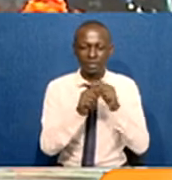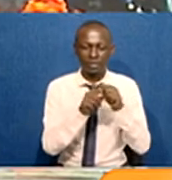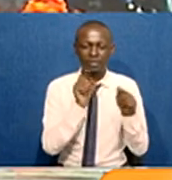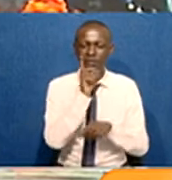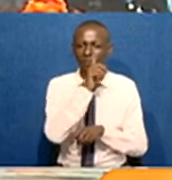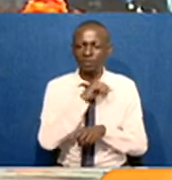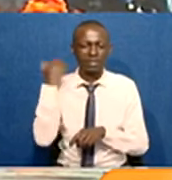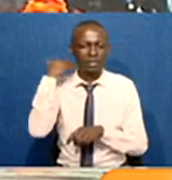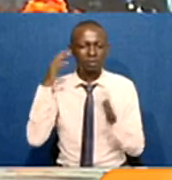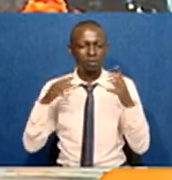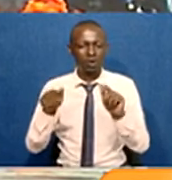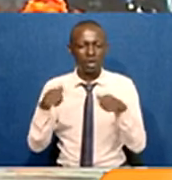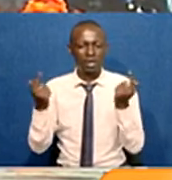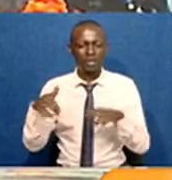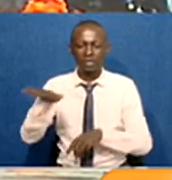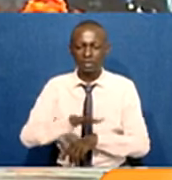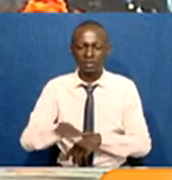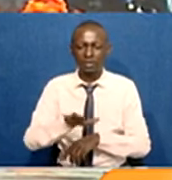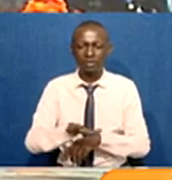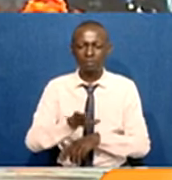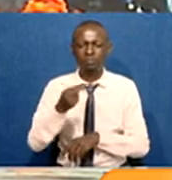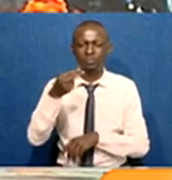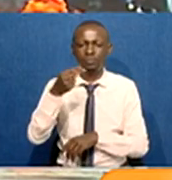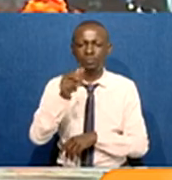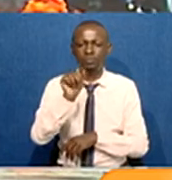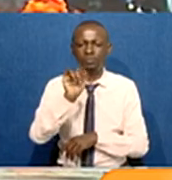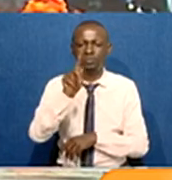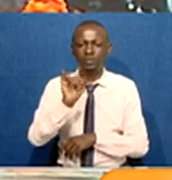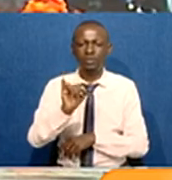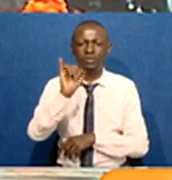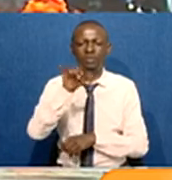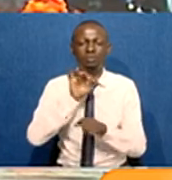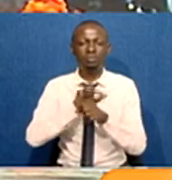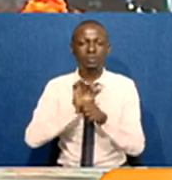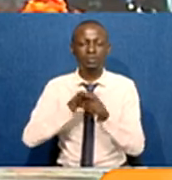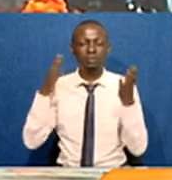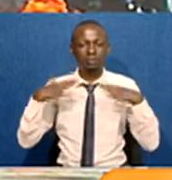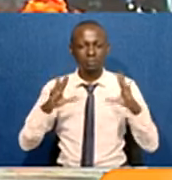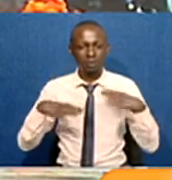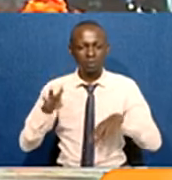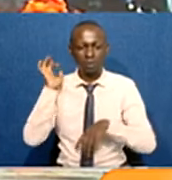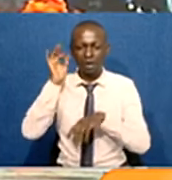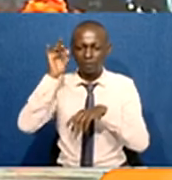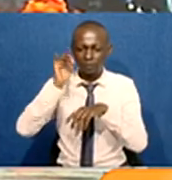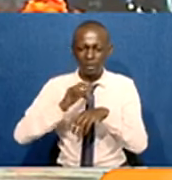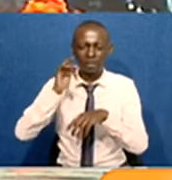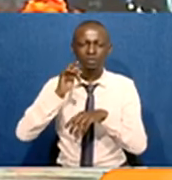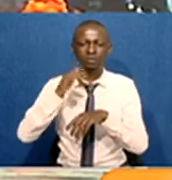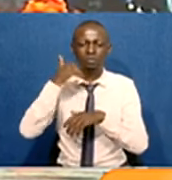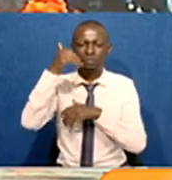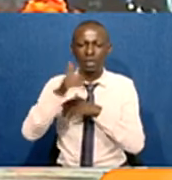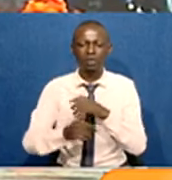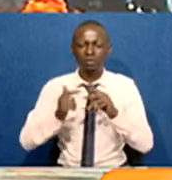gang attack in an upmarket part of Haiti's capital as more citizens become victims of the collapse of law and